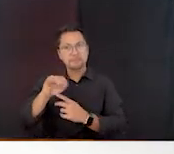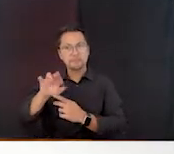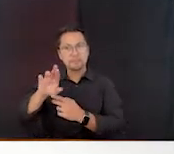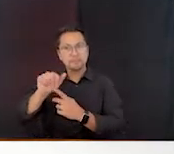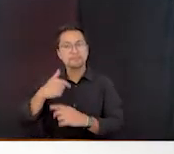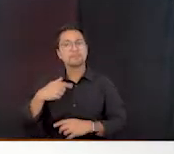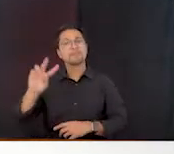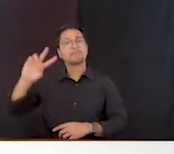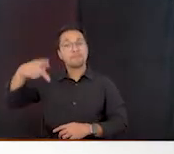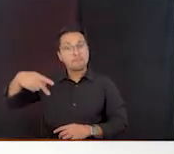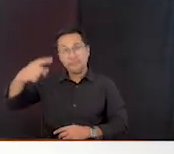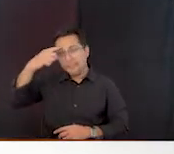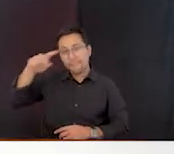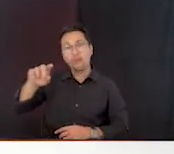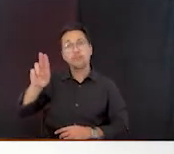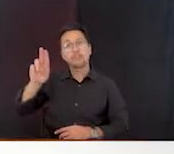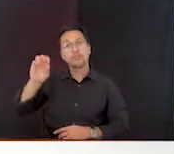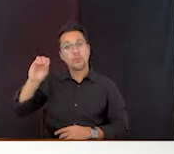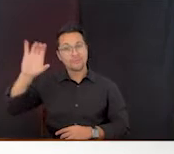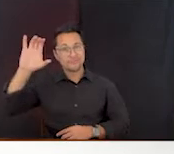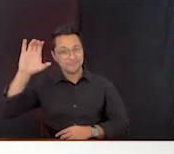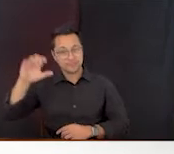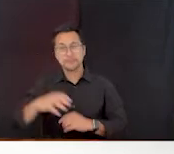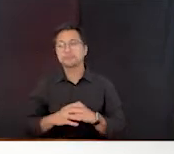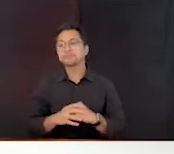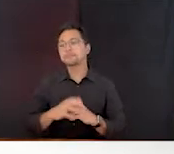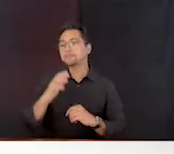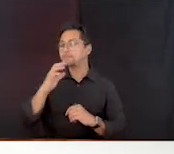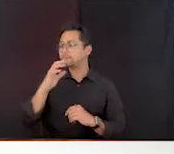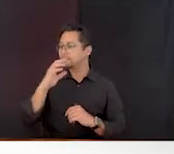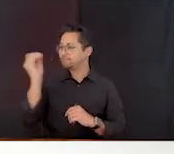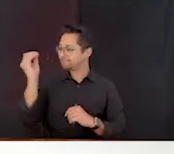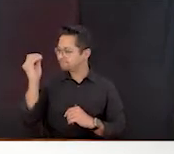Gatanis, and I,